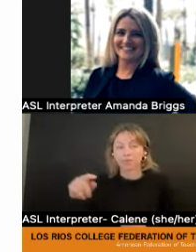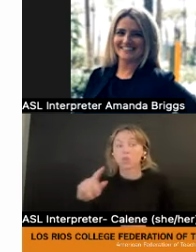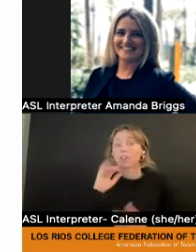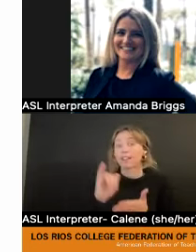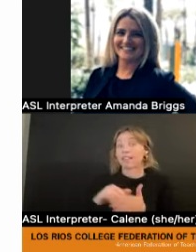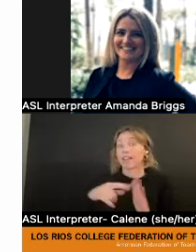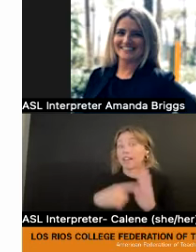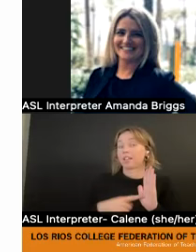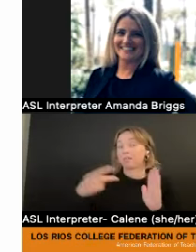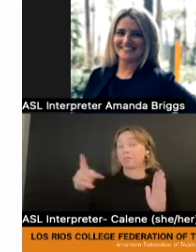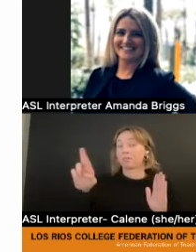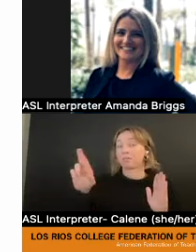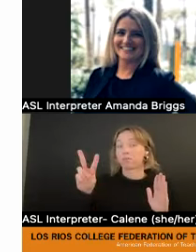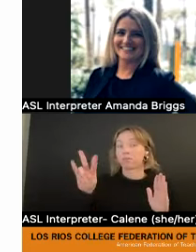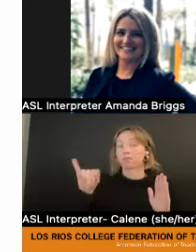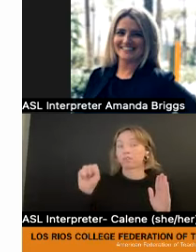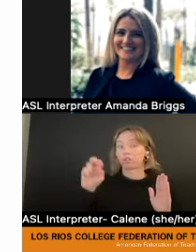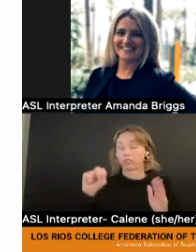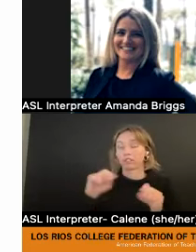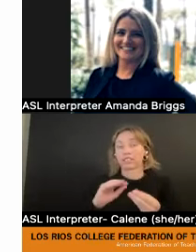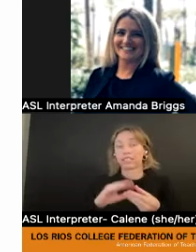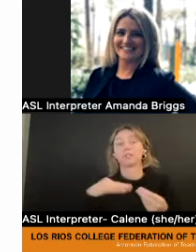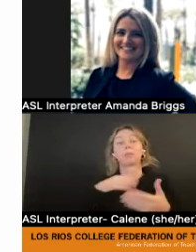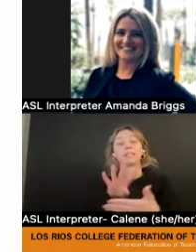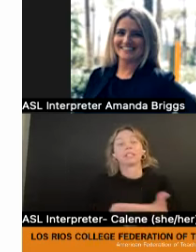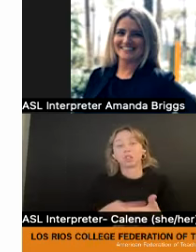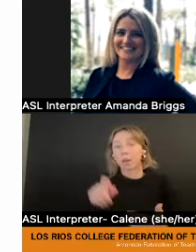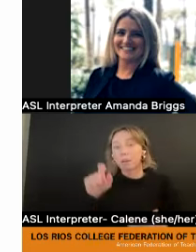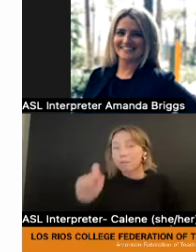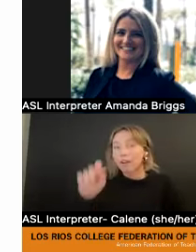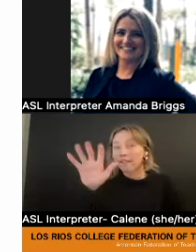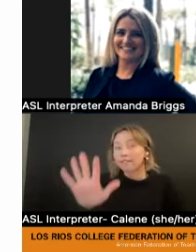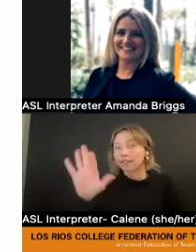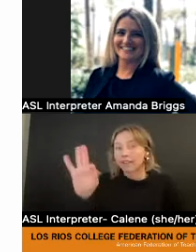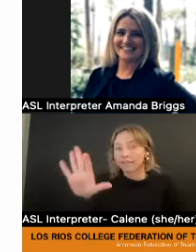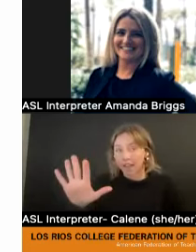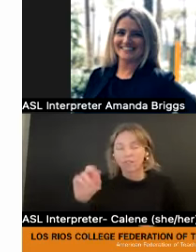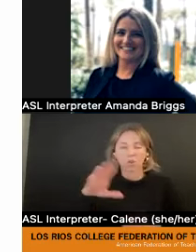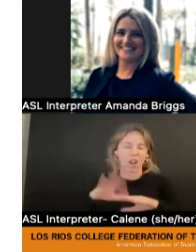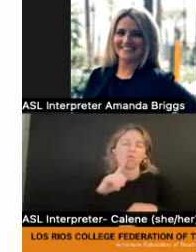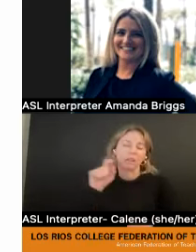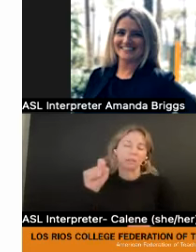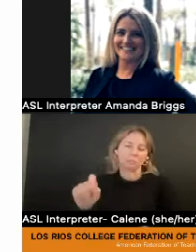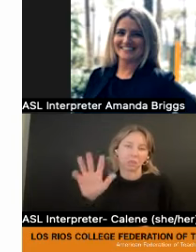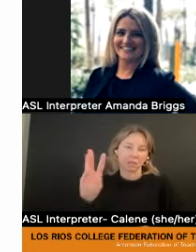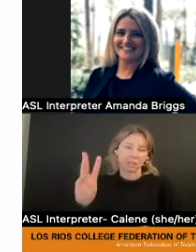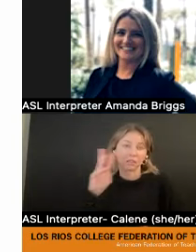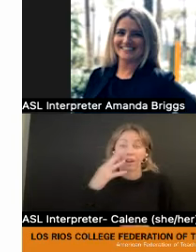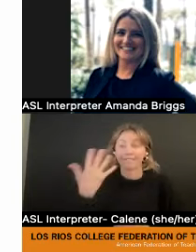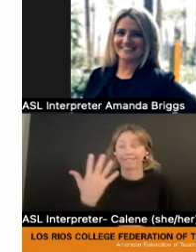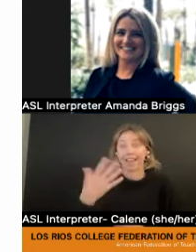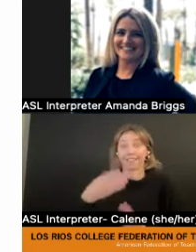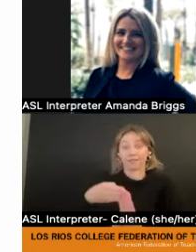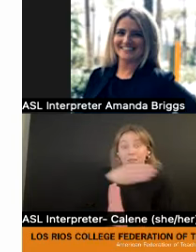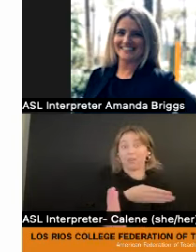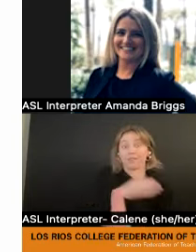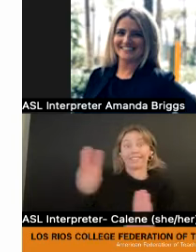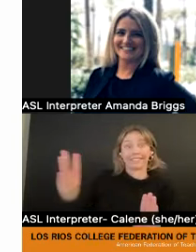you have been scheduled at 0.595 or higher, effectively 0.6 for 5 out of the previous 6